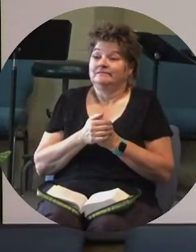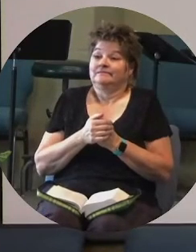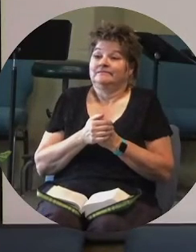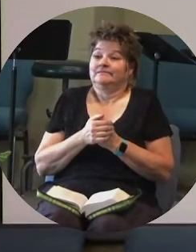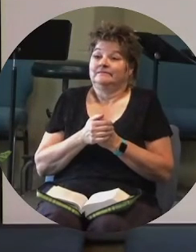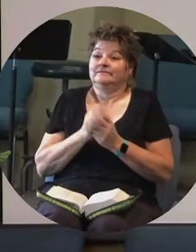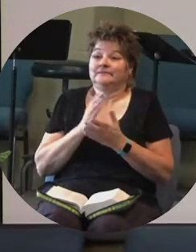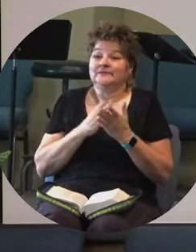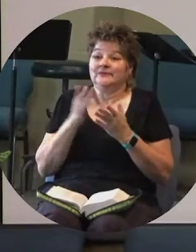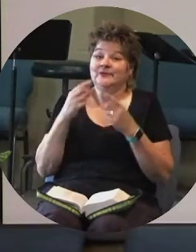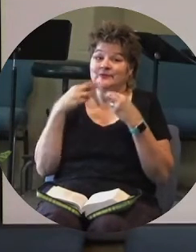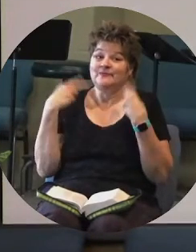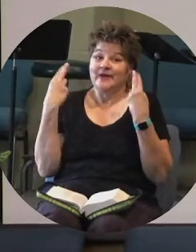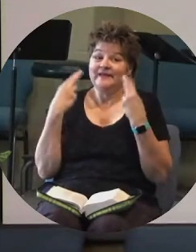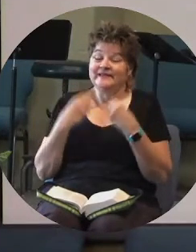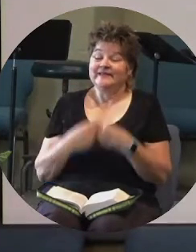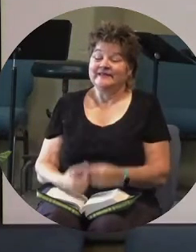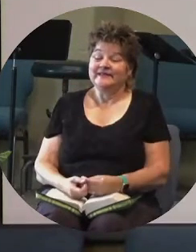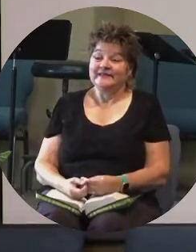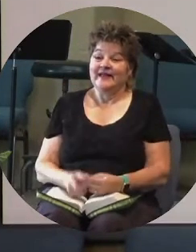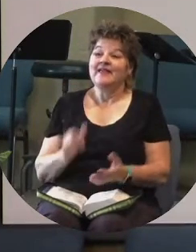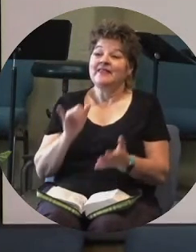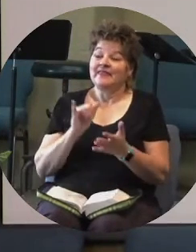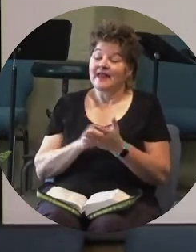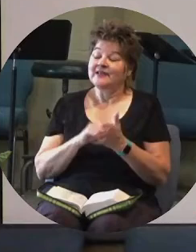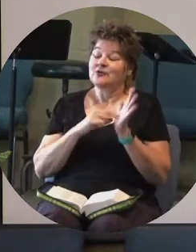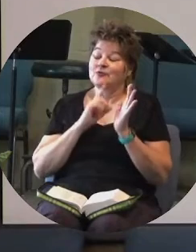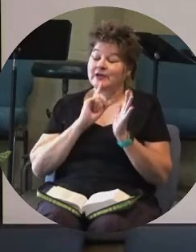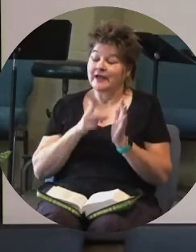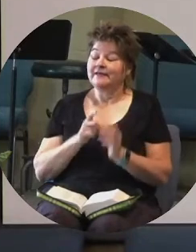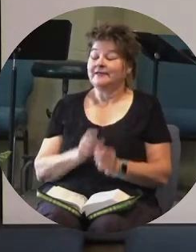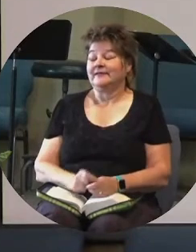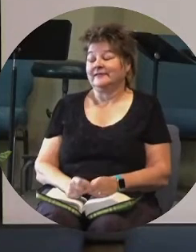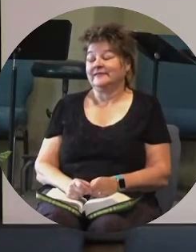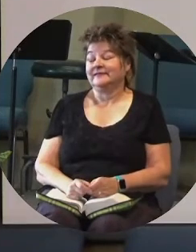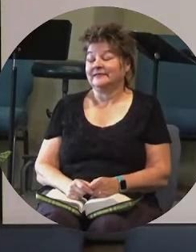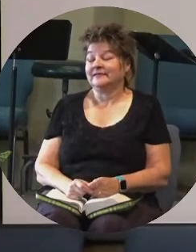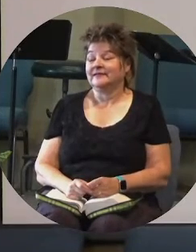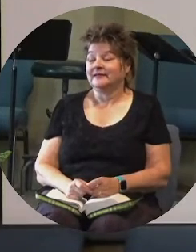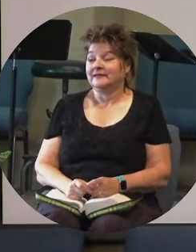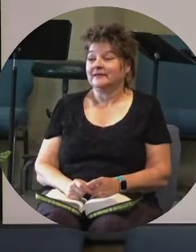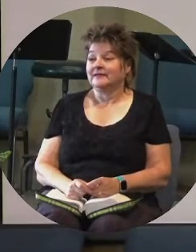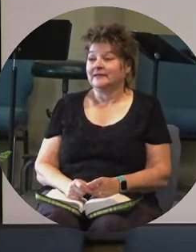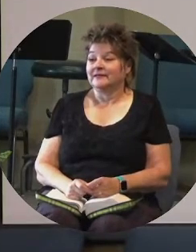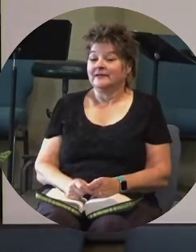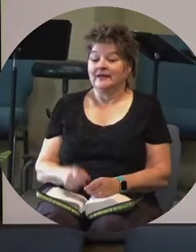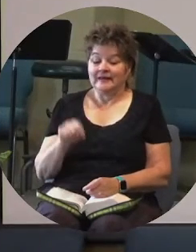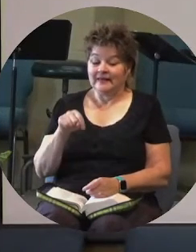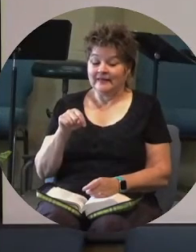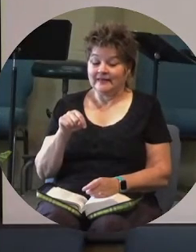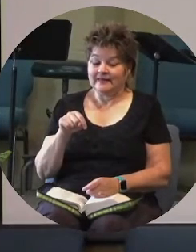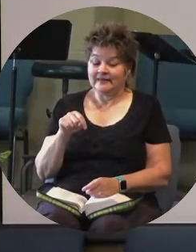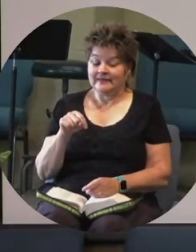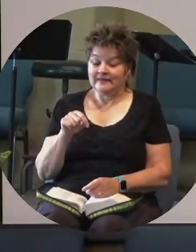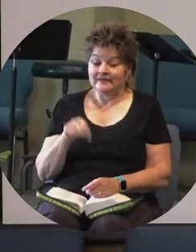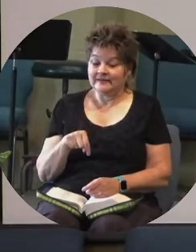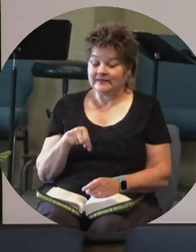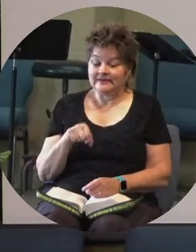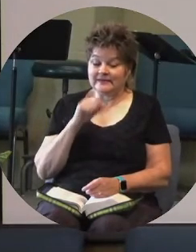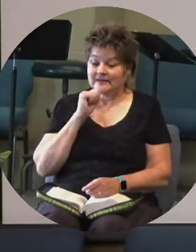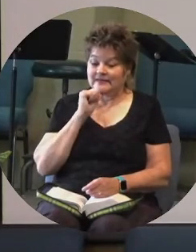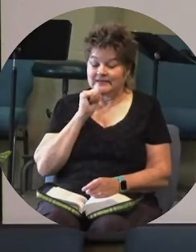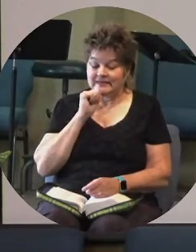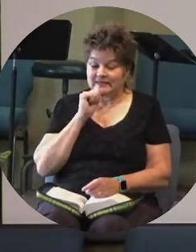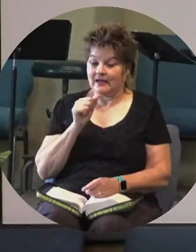Nope. Some of you are smiling. That's our reality. Is that this is not going to be